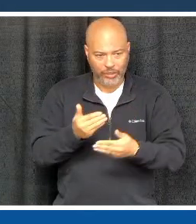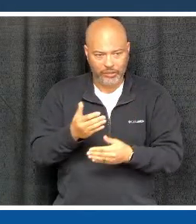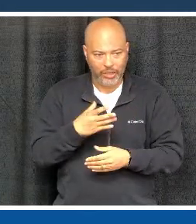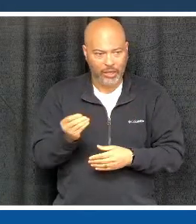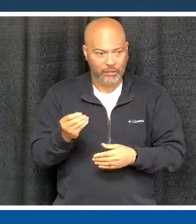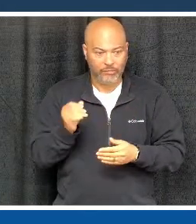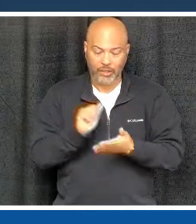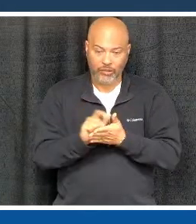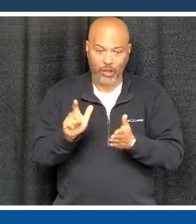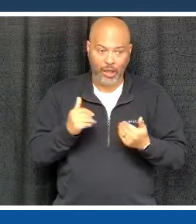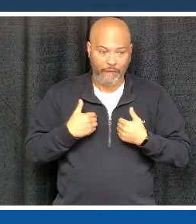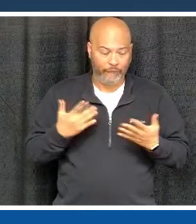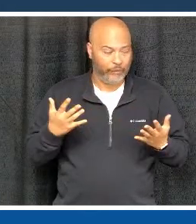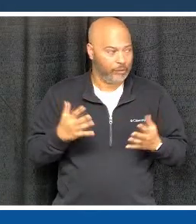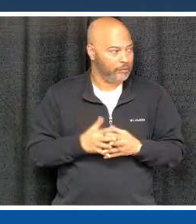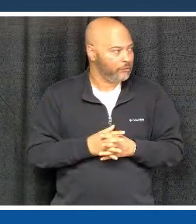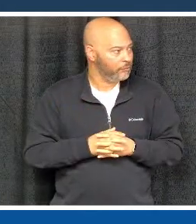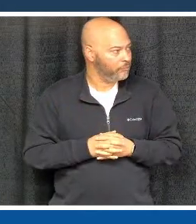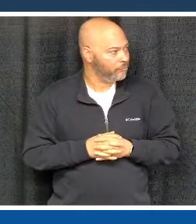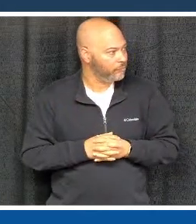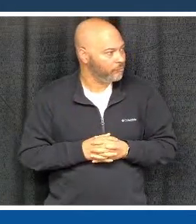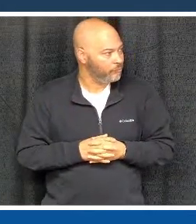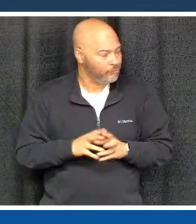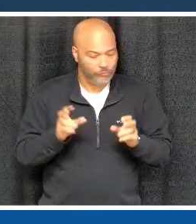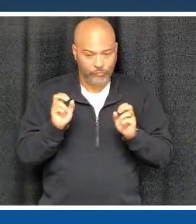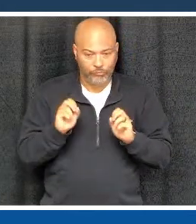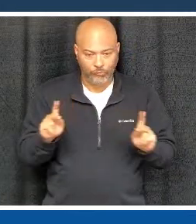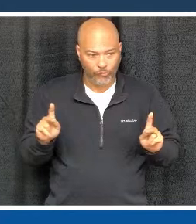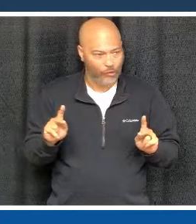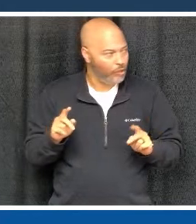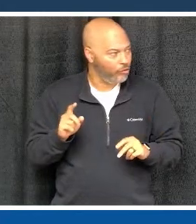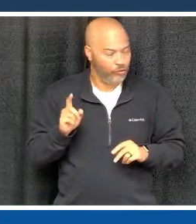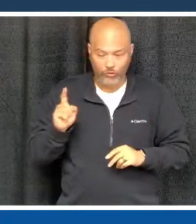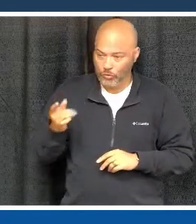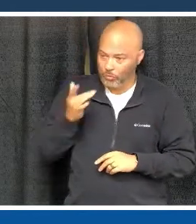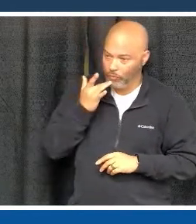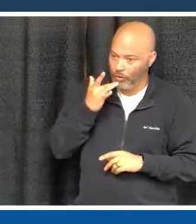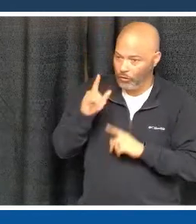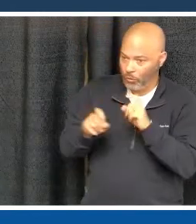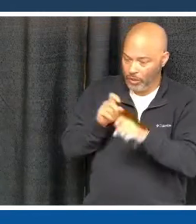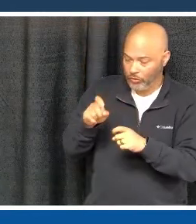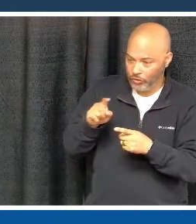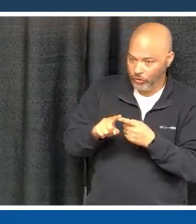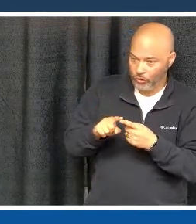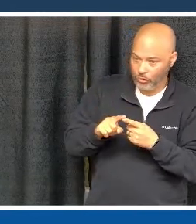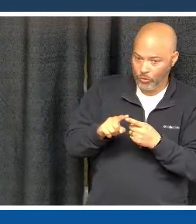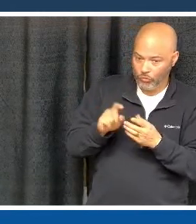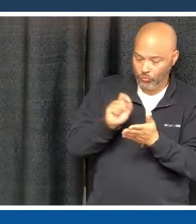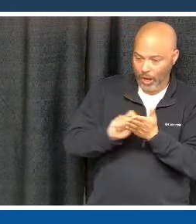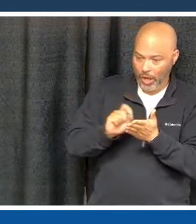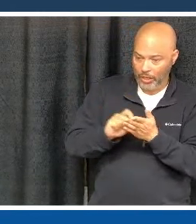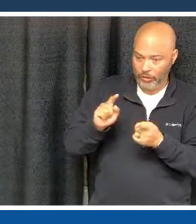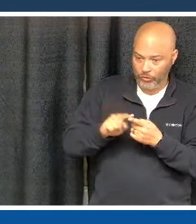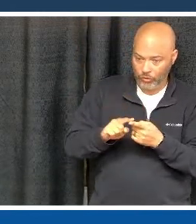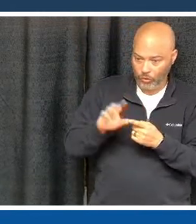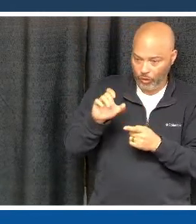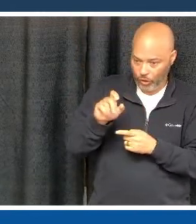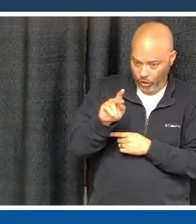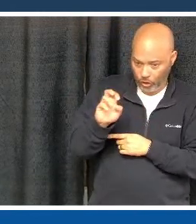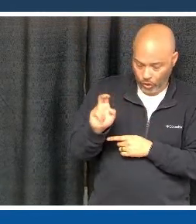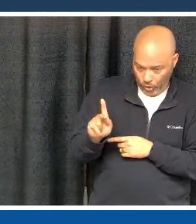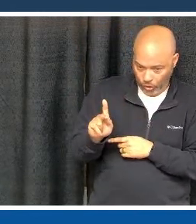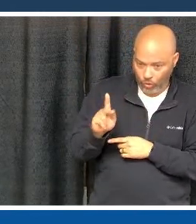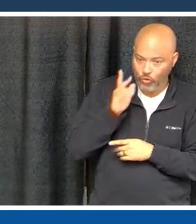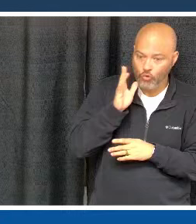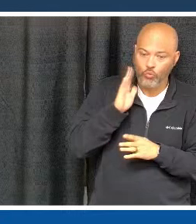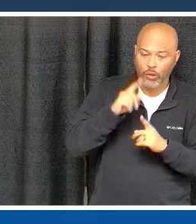there we have it. Okay, thank you. You prefer that the questions be directed in writing to the clerk, who will